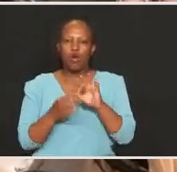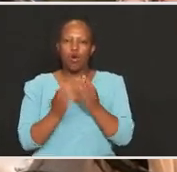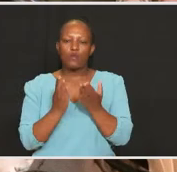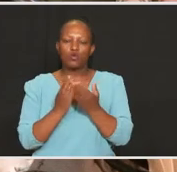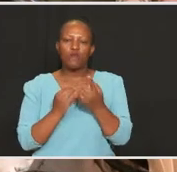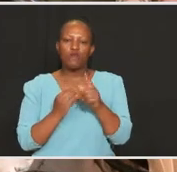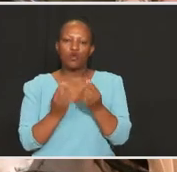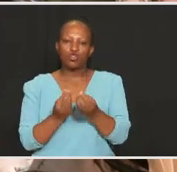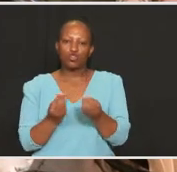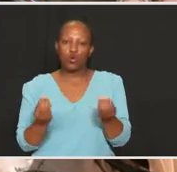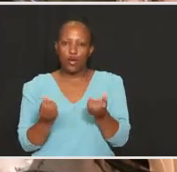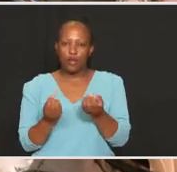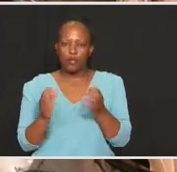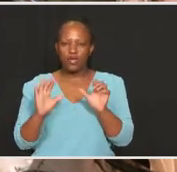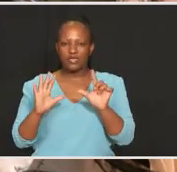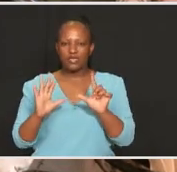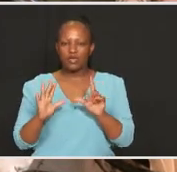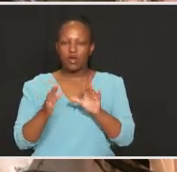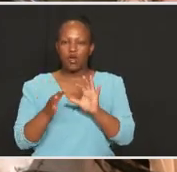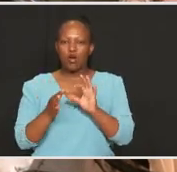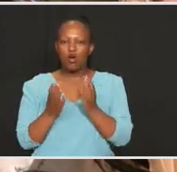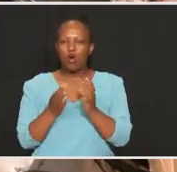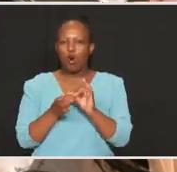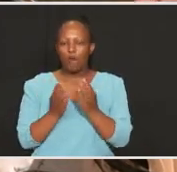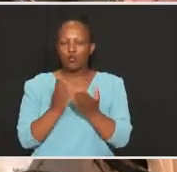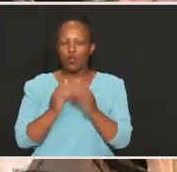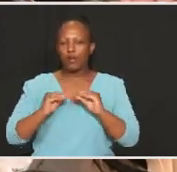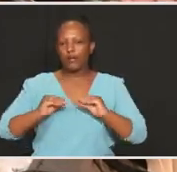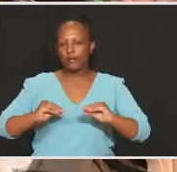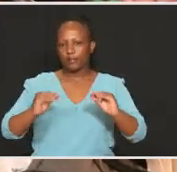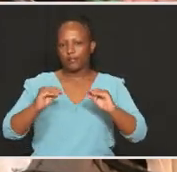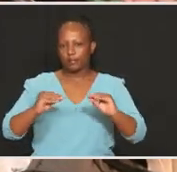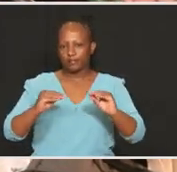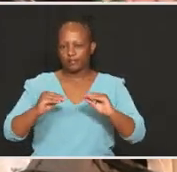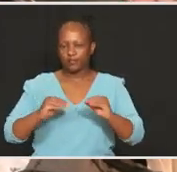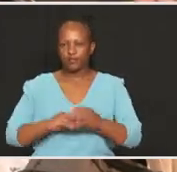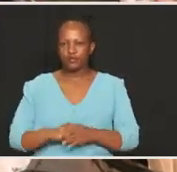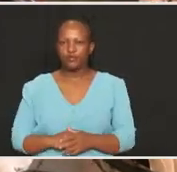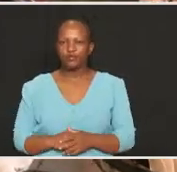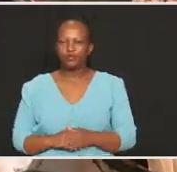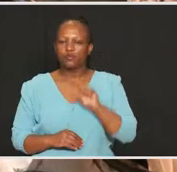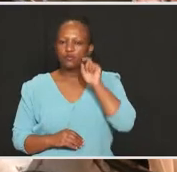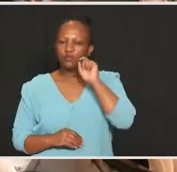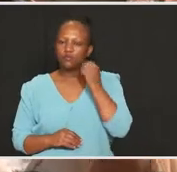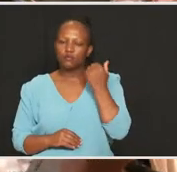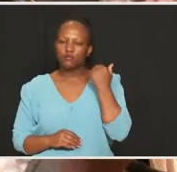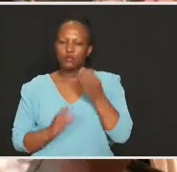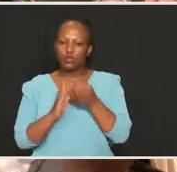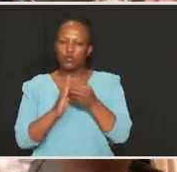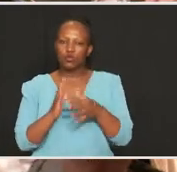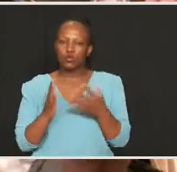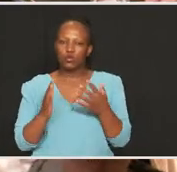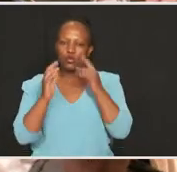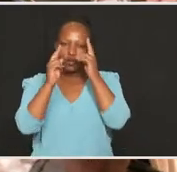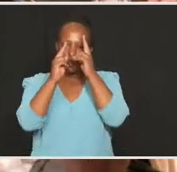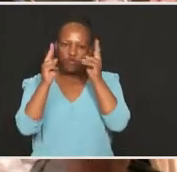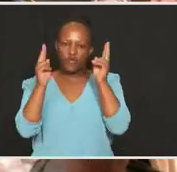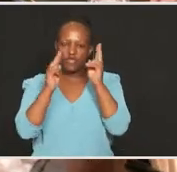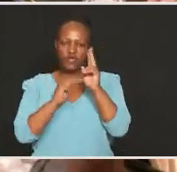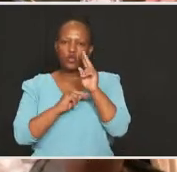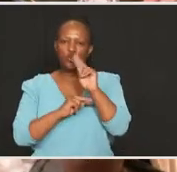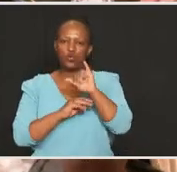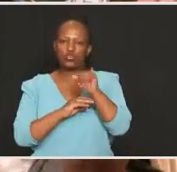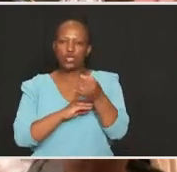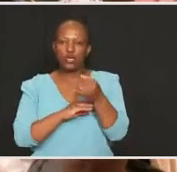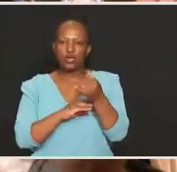seven children I've been homeschooling for over 20 years my eldest is an award-winning student at the University of Johannesburg